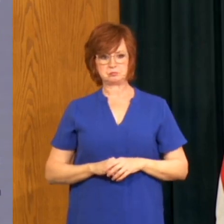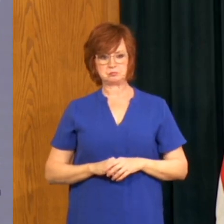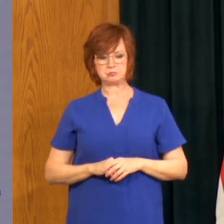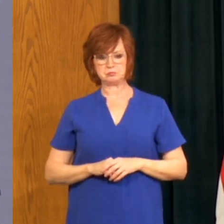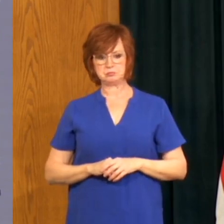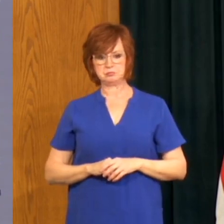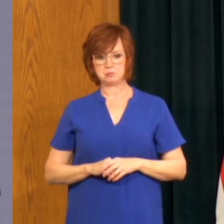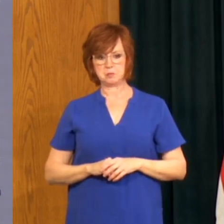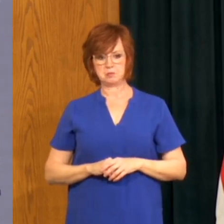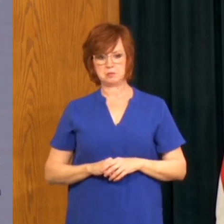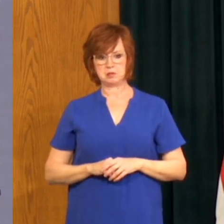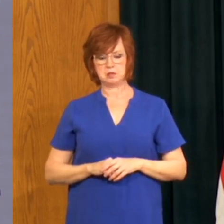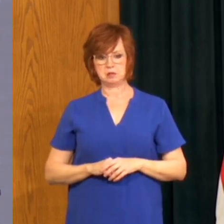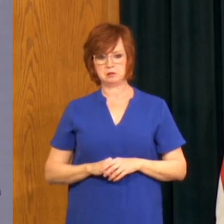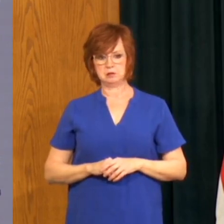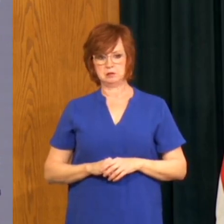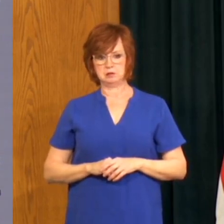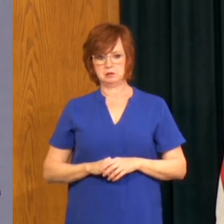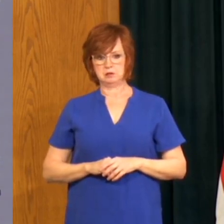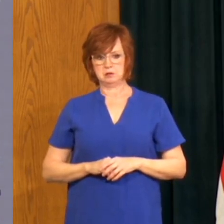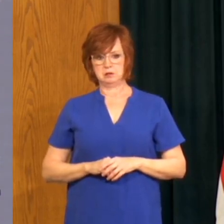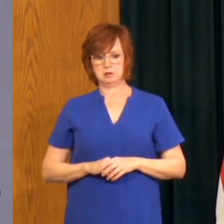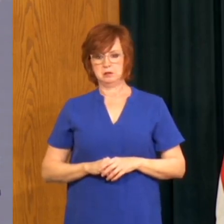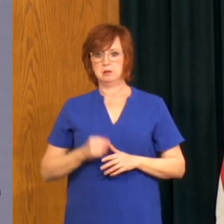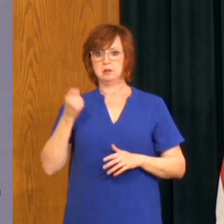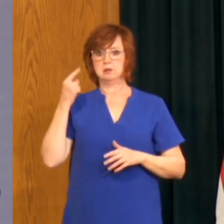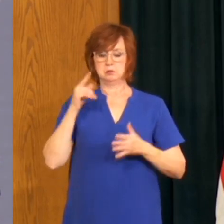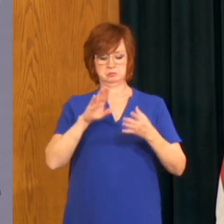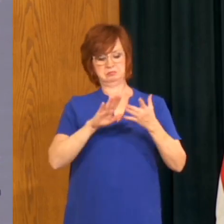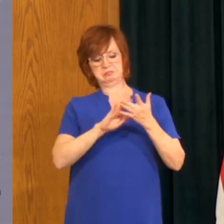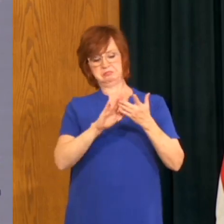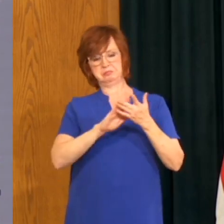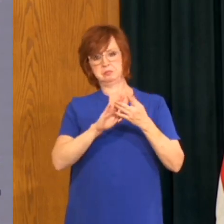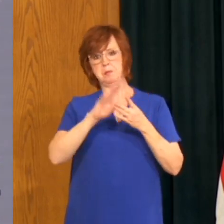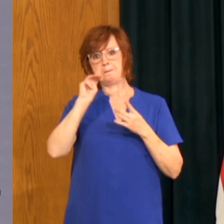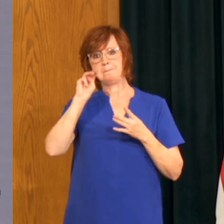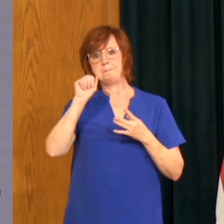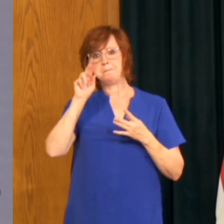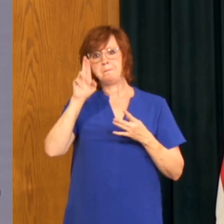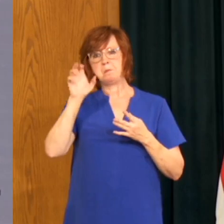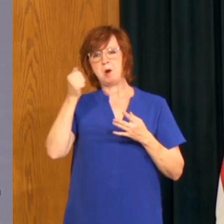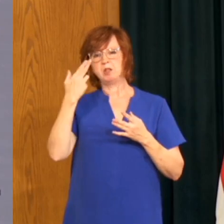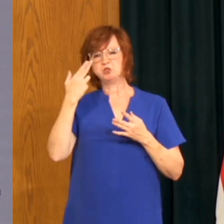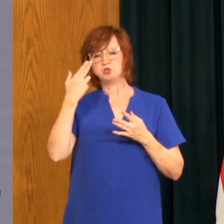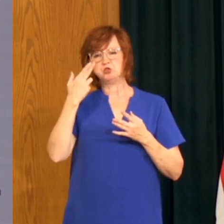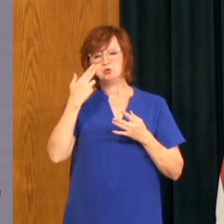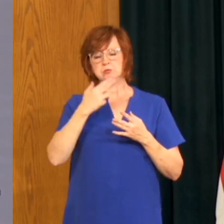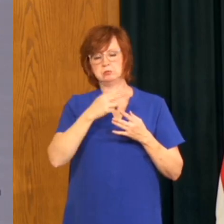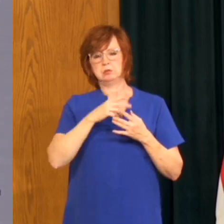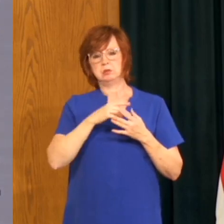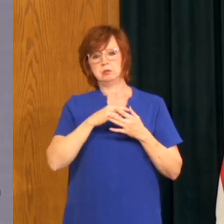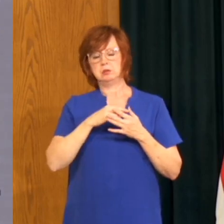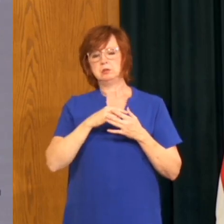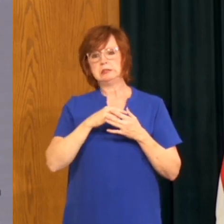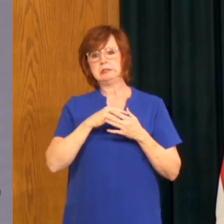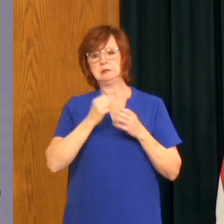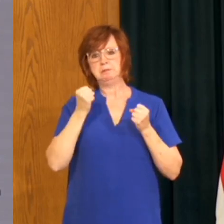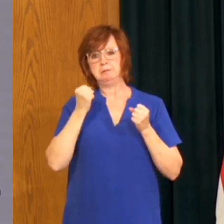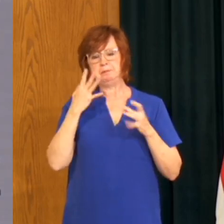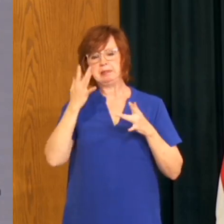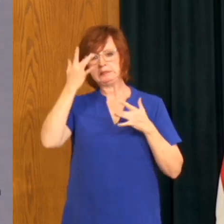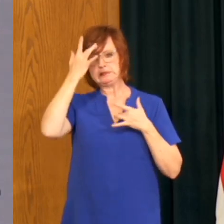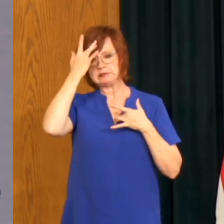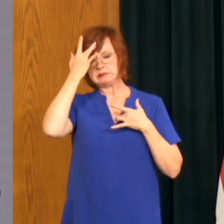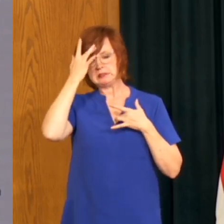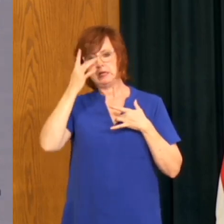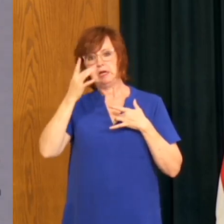in March, middle of March, most of our cases were travel-related. And by the way, we've had, the 4 cases that